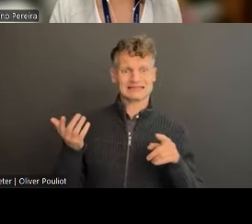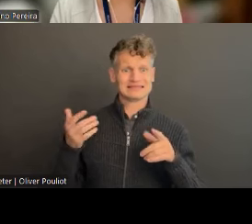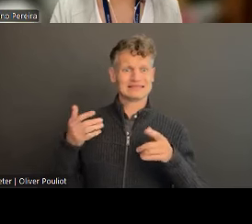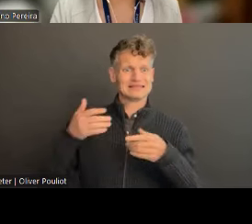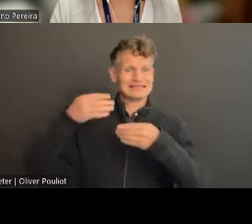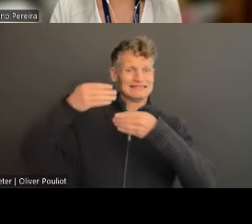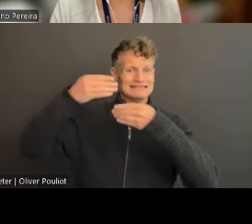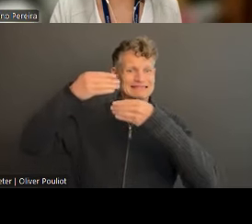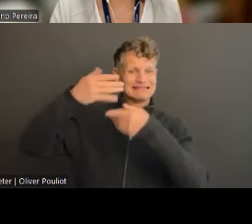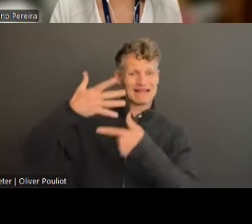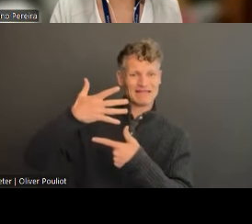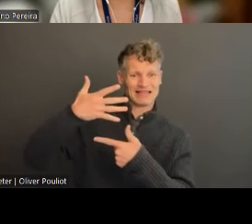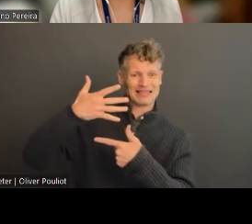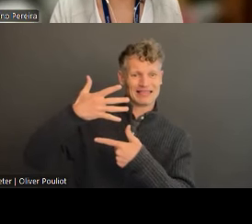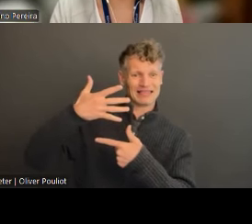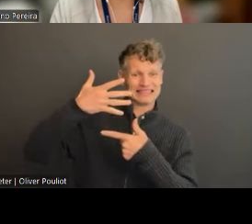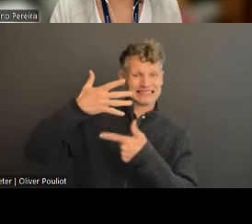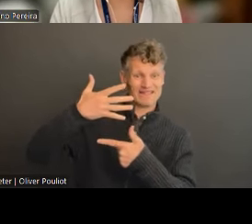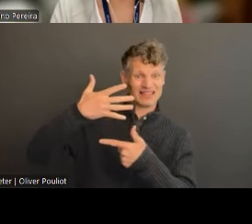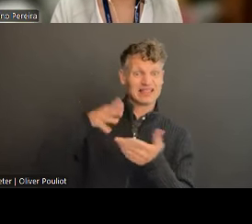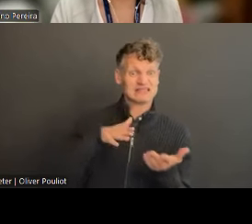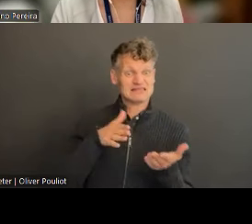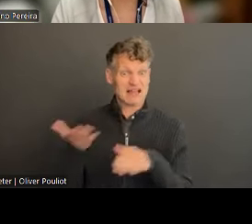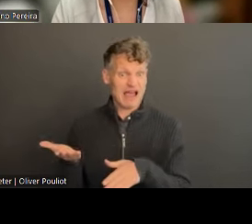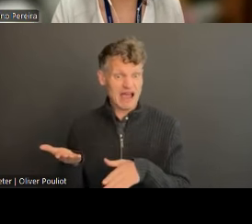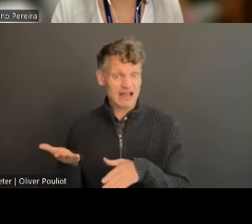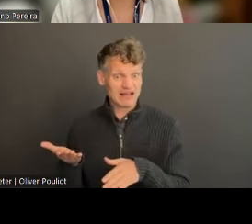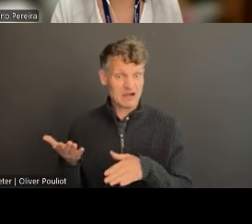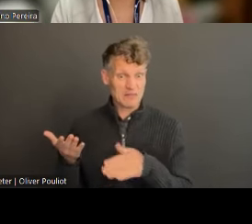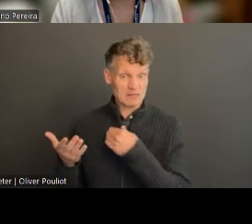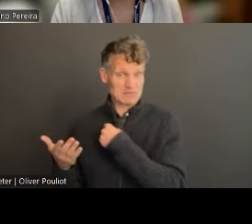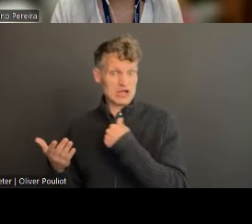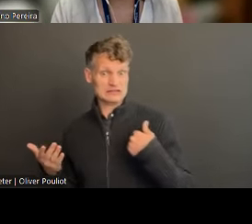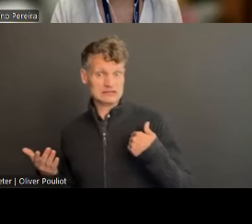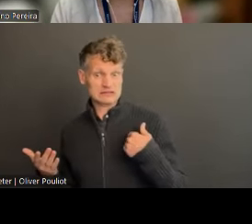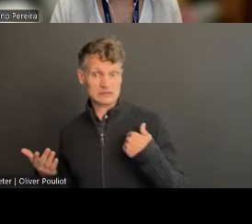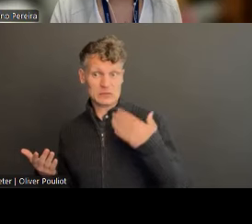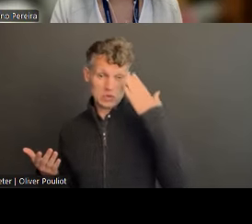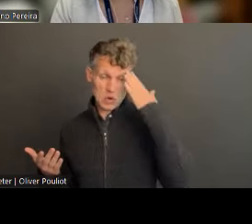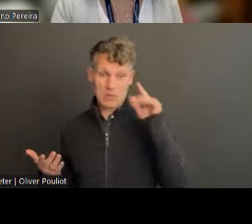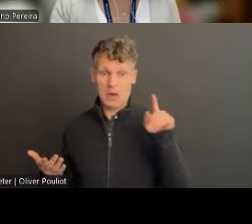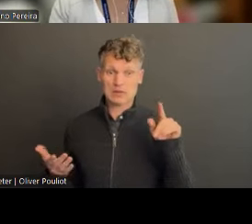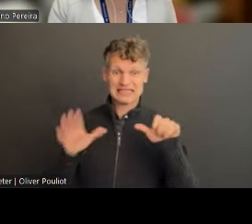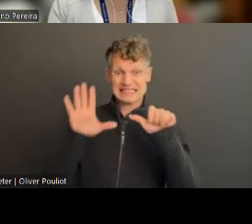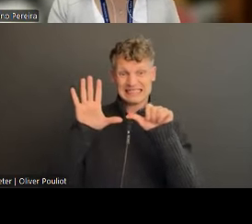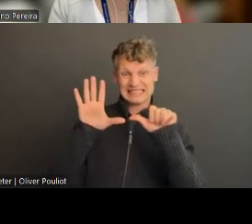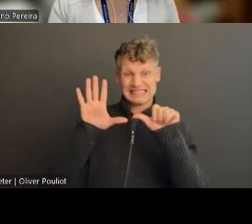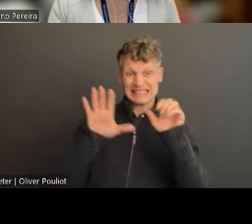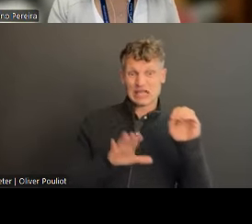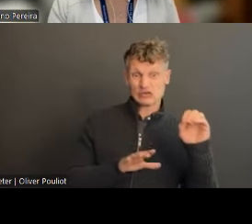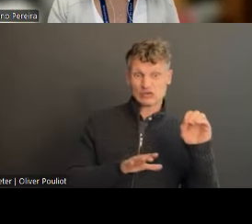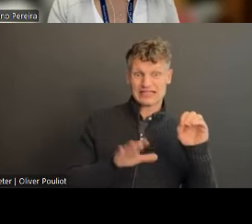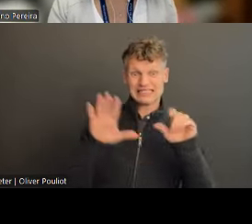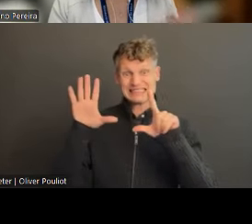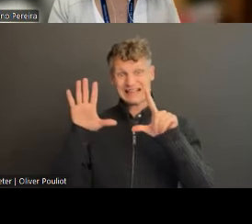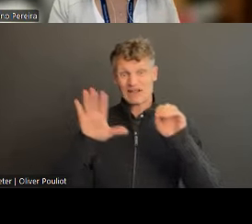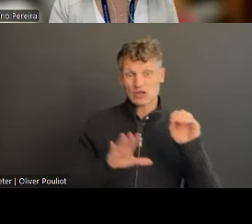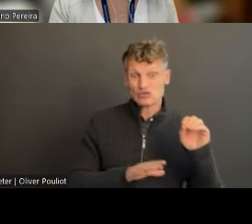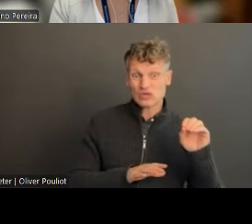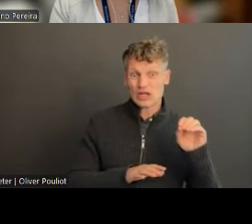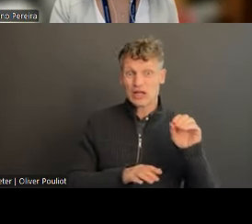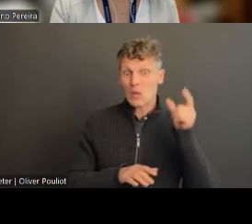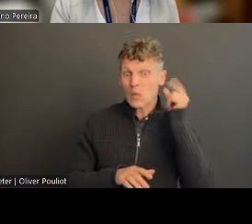mortality. And we know that about 600, 700 women die from cervical cancer every year. So I'm